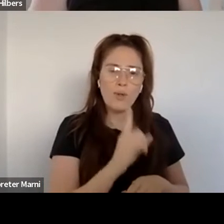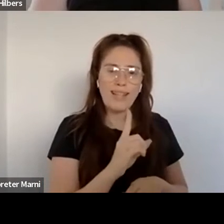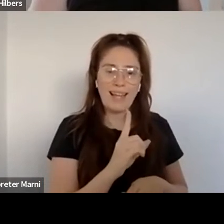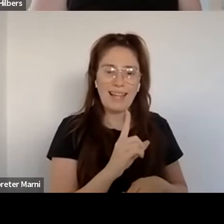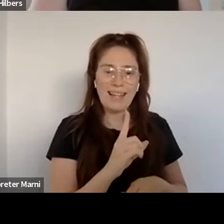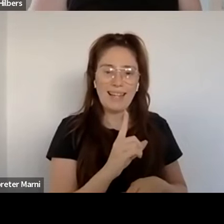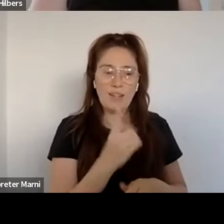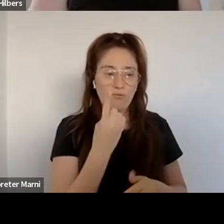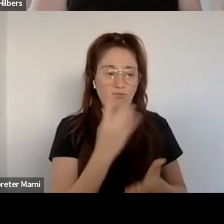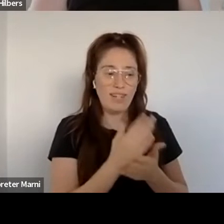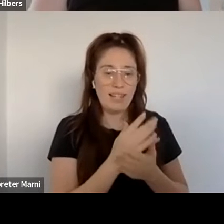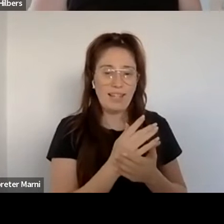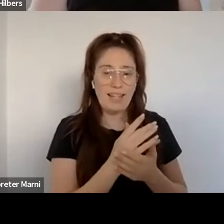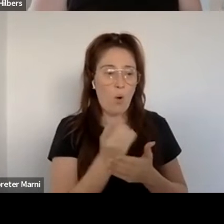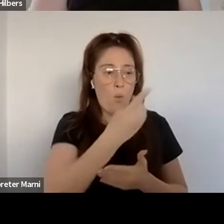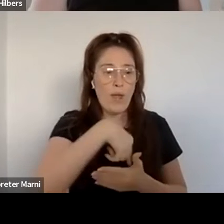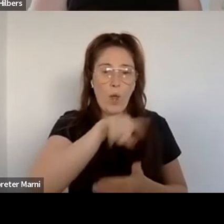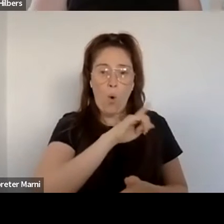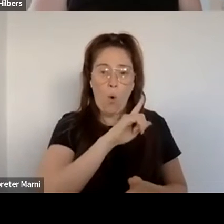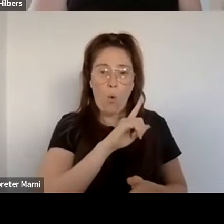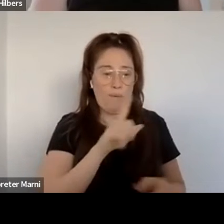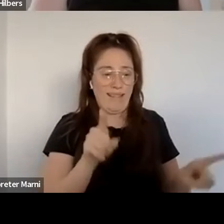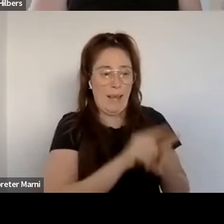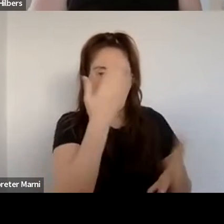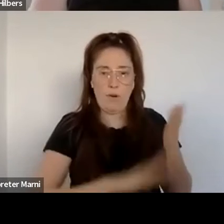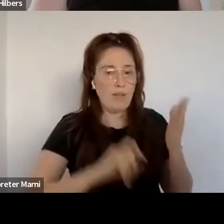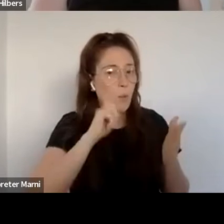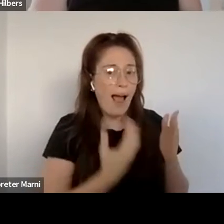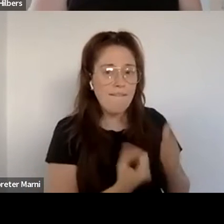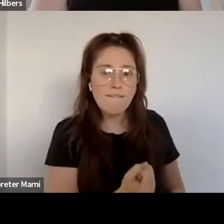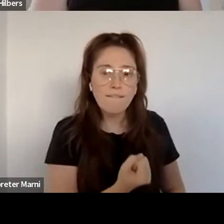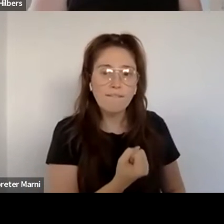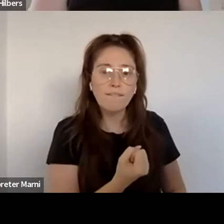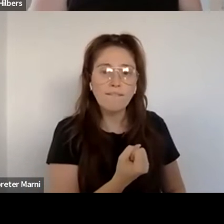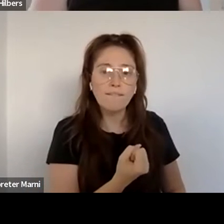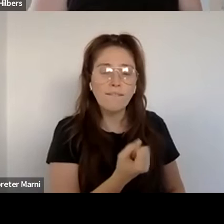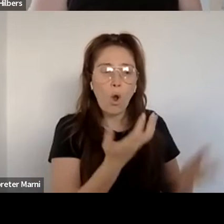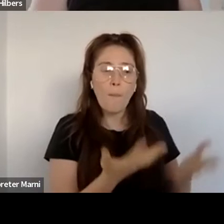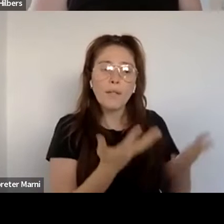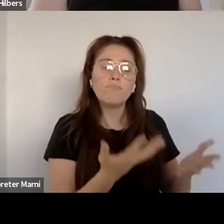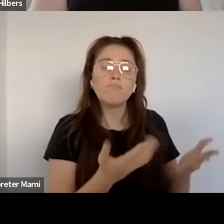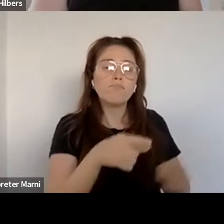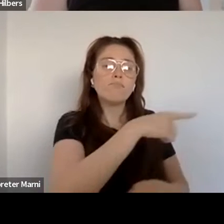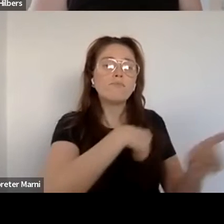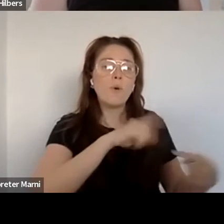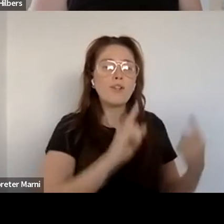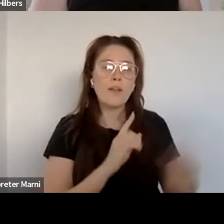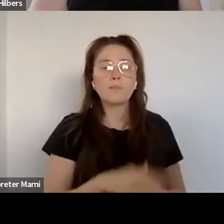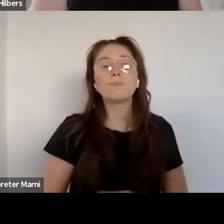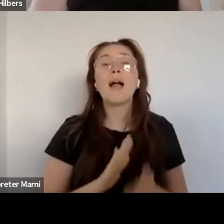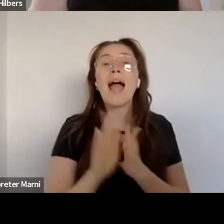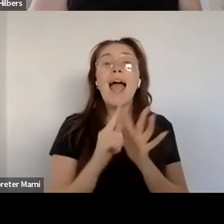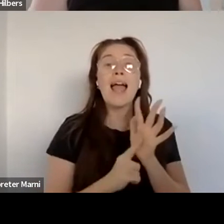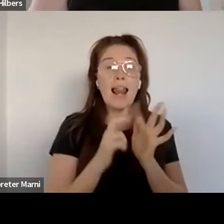only common ground we all have, really, is this idea. Let's bring Helen in. You've mentioned, Christopher, that